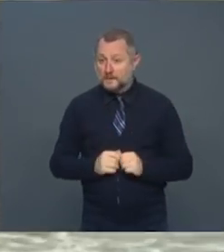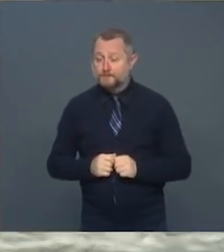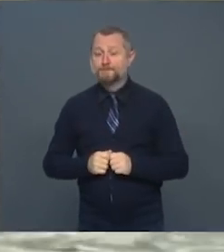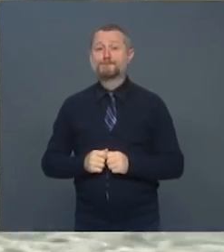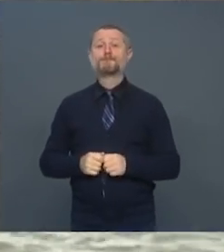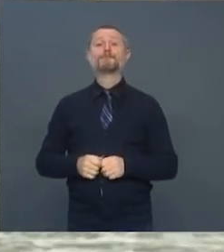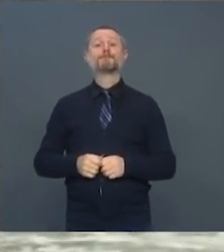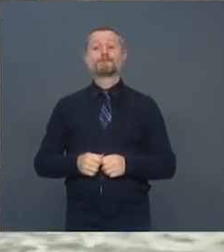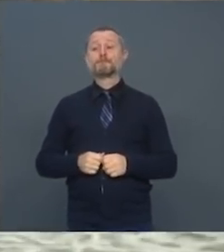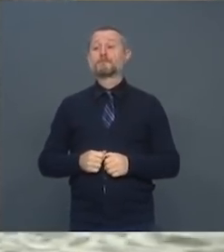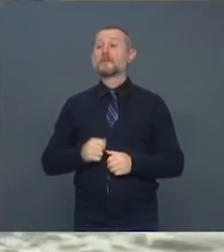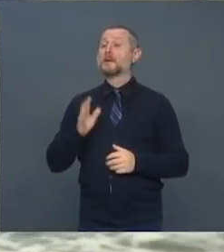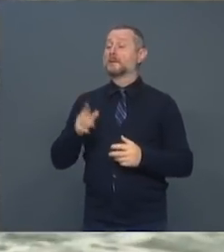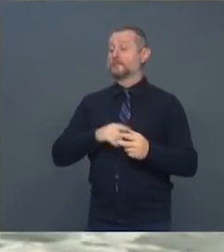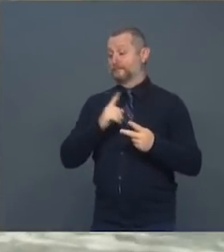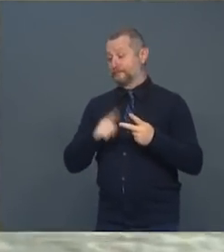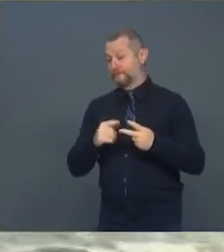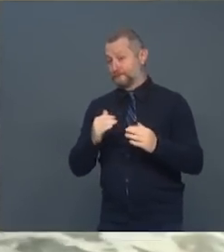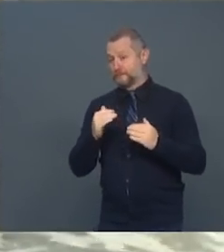Another point about COVID.